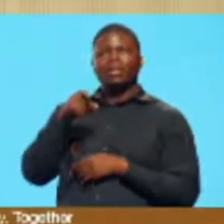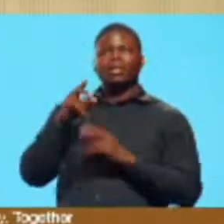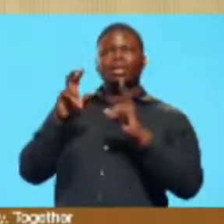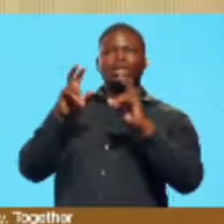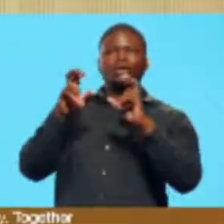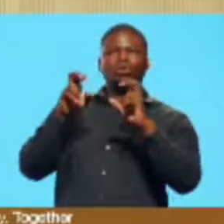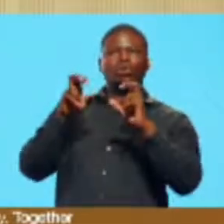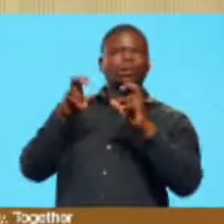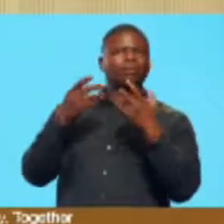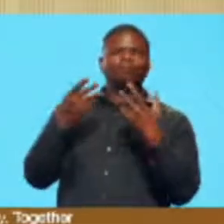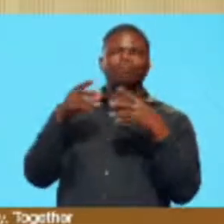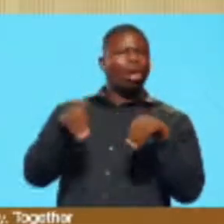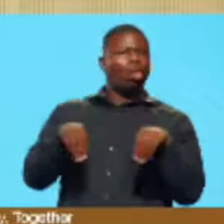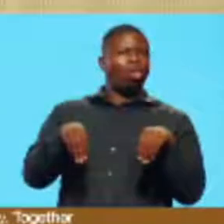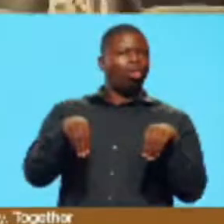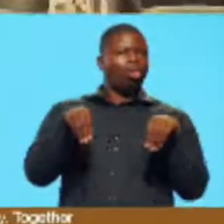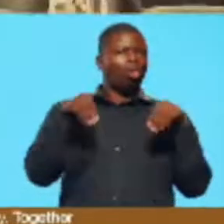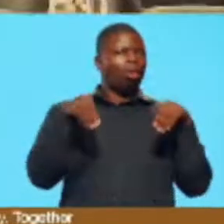unemployment,